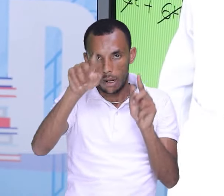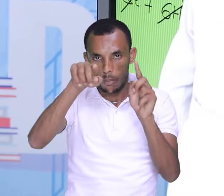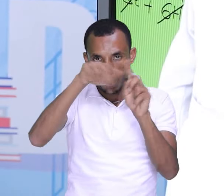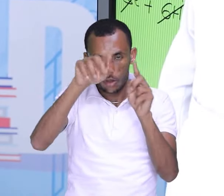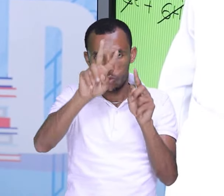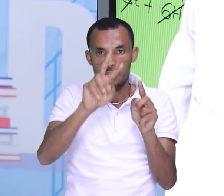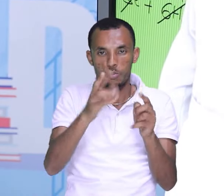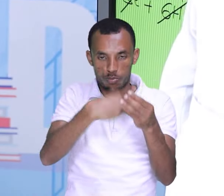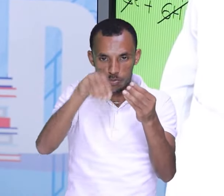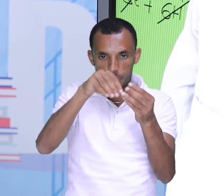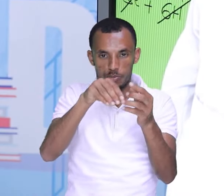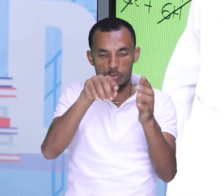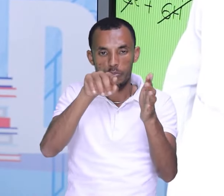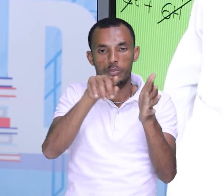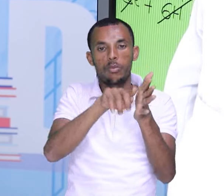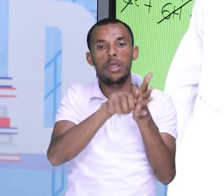2 plus